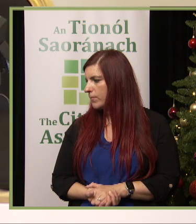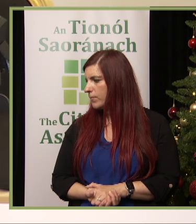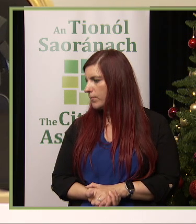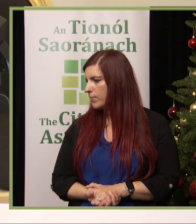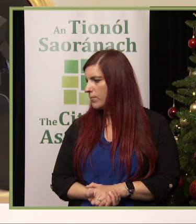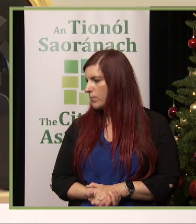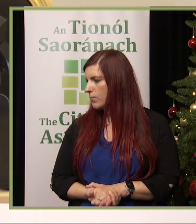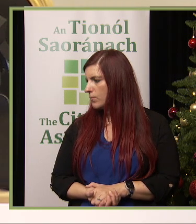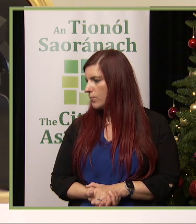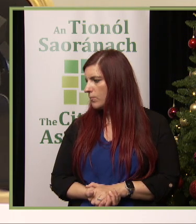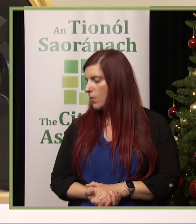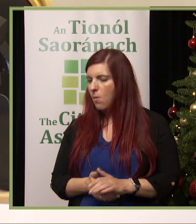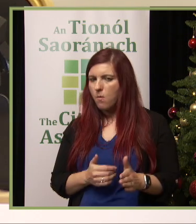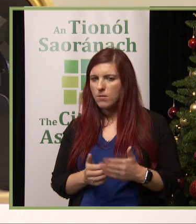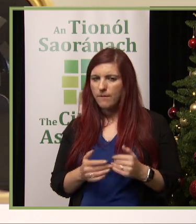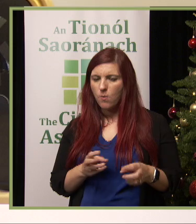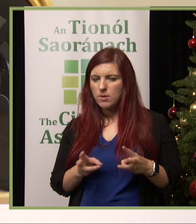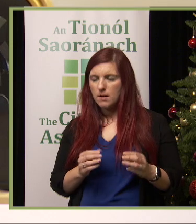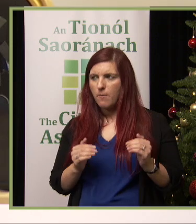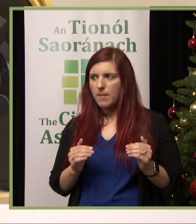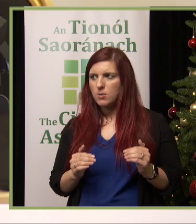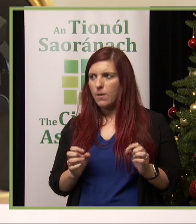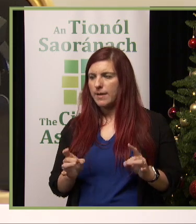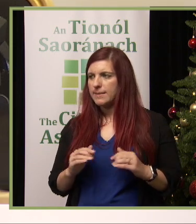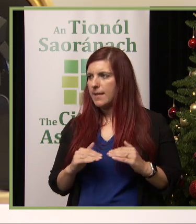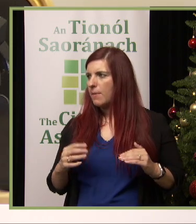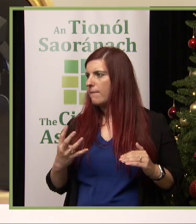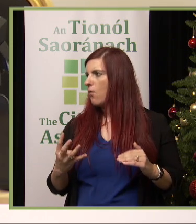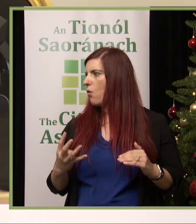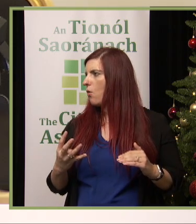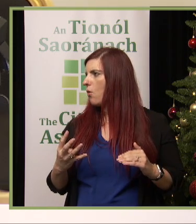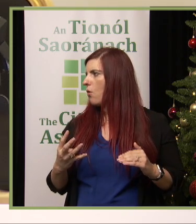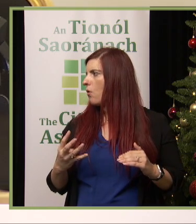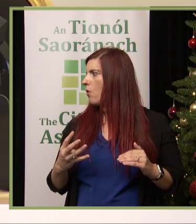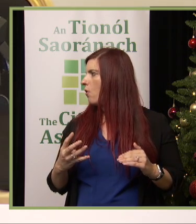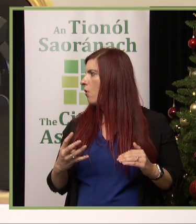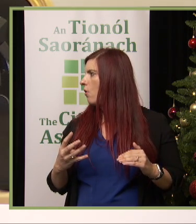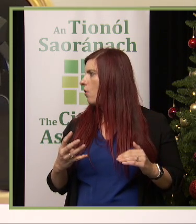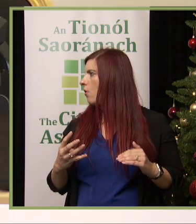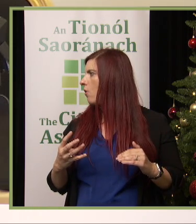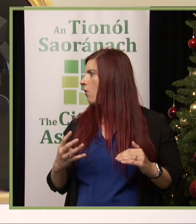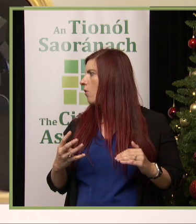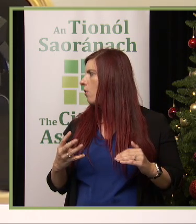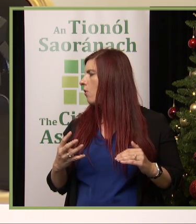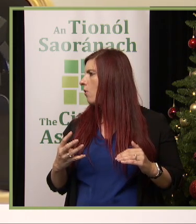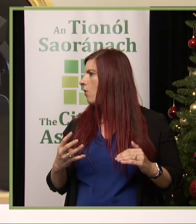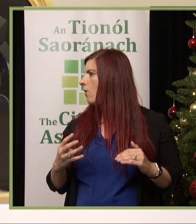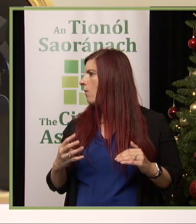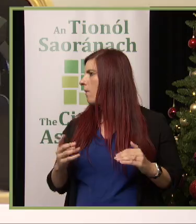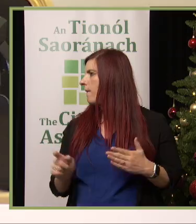Beyond and improve. Okay. So table 4 is whispering, enhancing. We'll take a vote from the